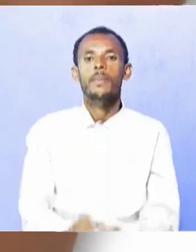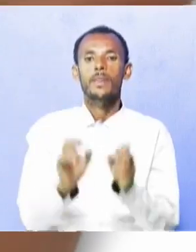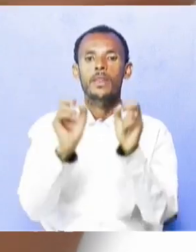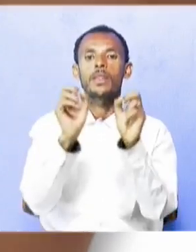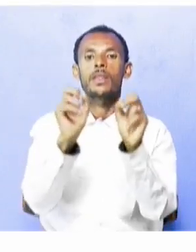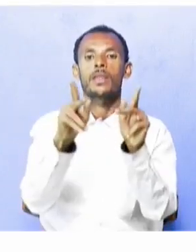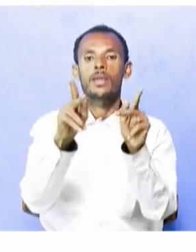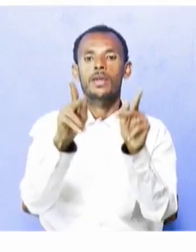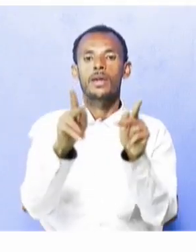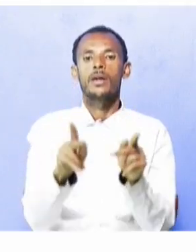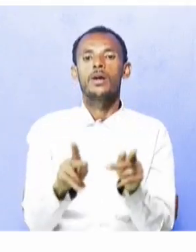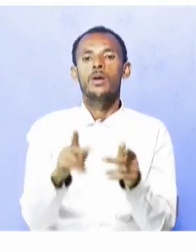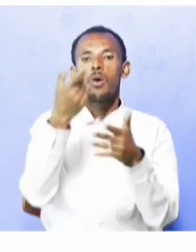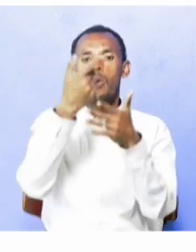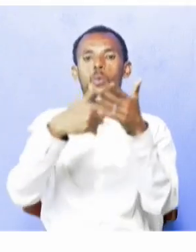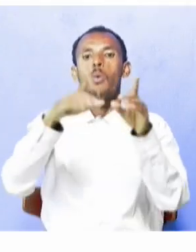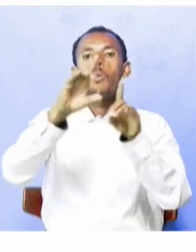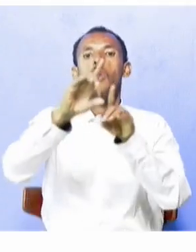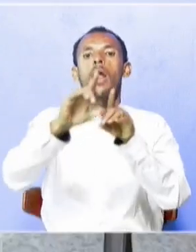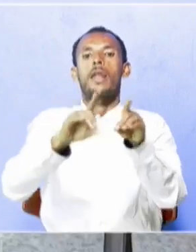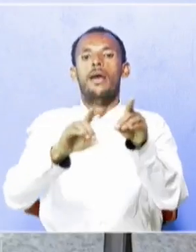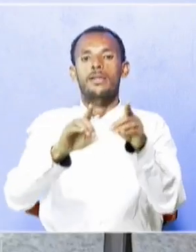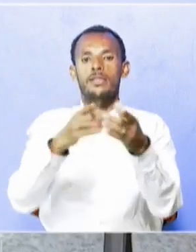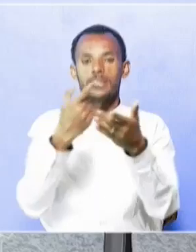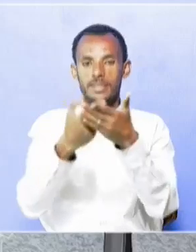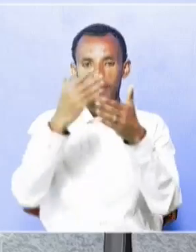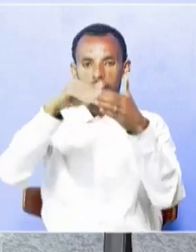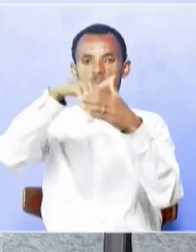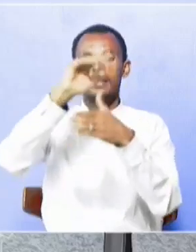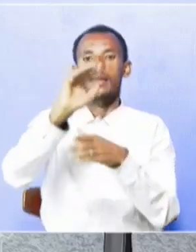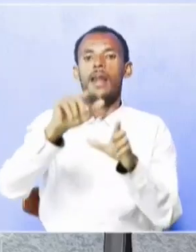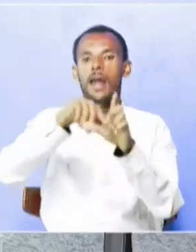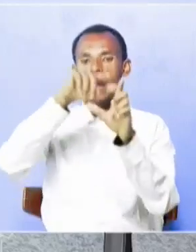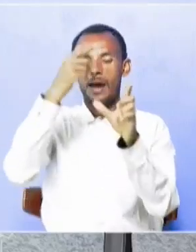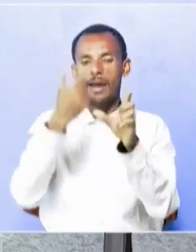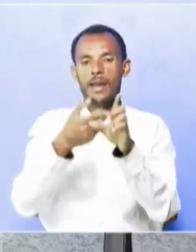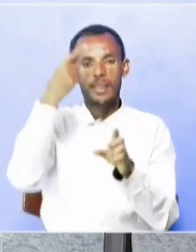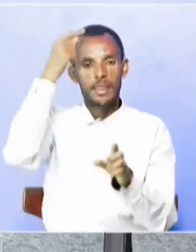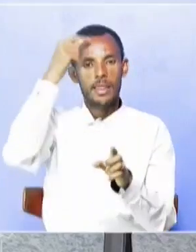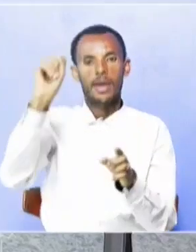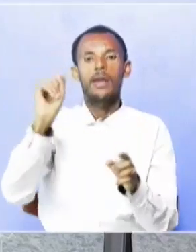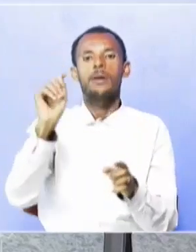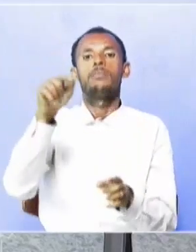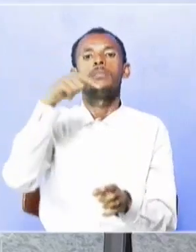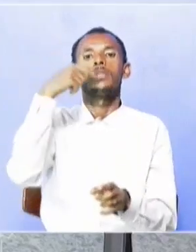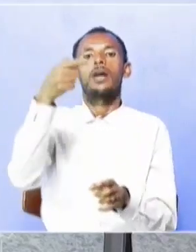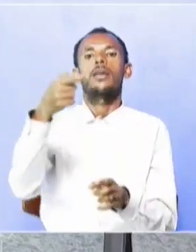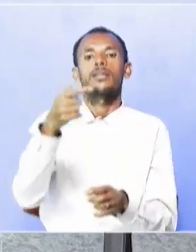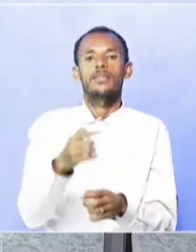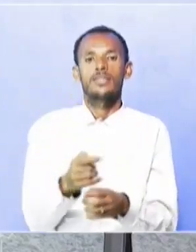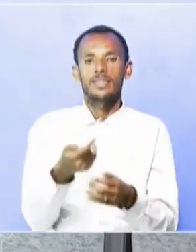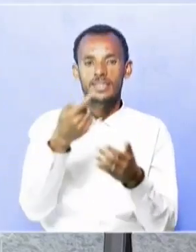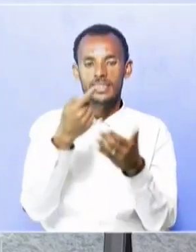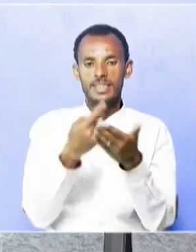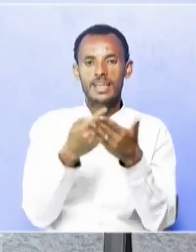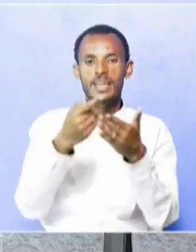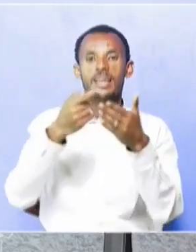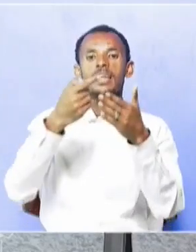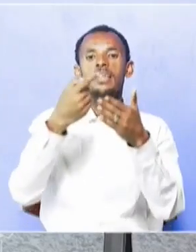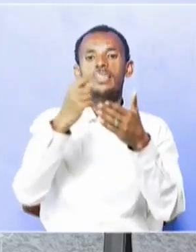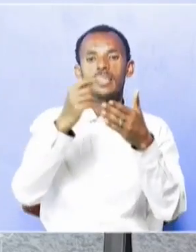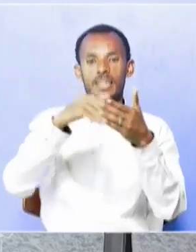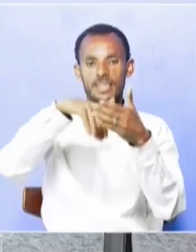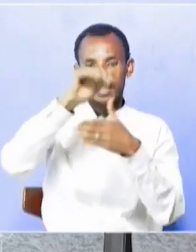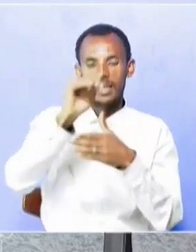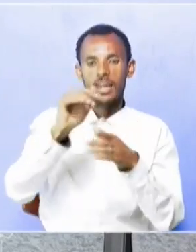Okay, what does this exterior angle theorem says? The exterior angle